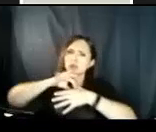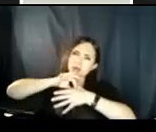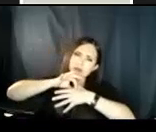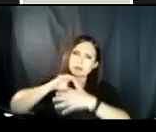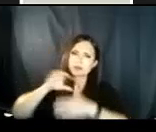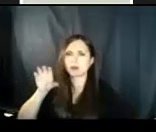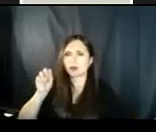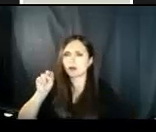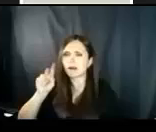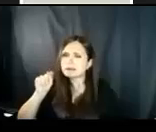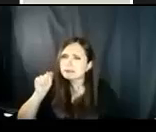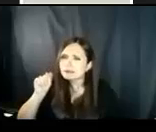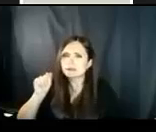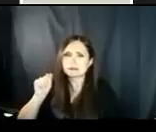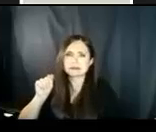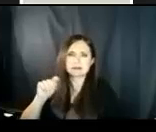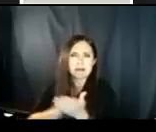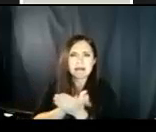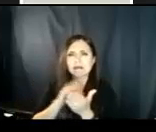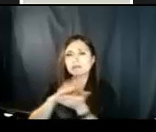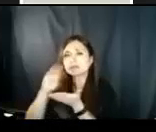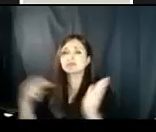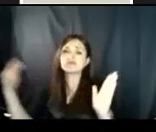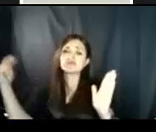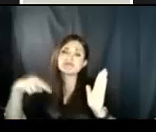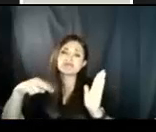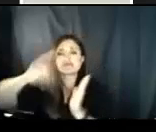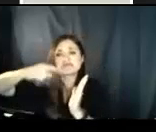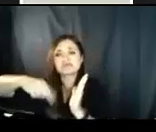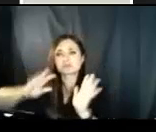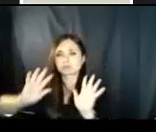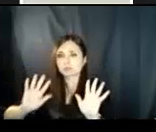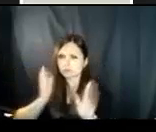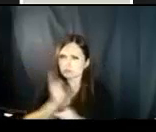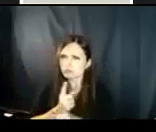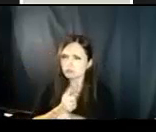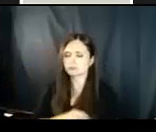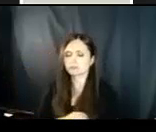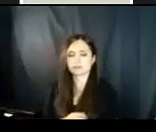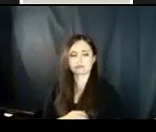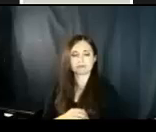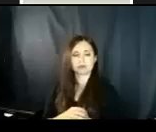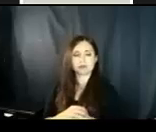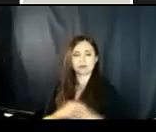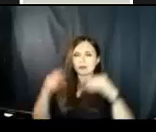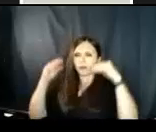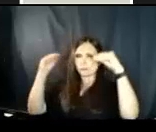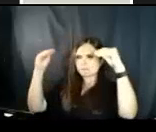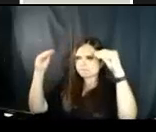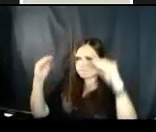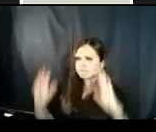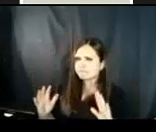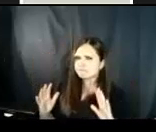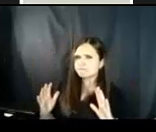see it or read it, right? Well, educators, all of us, and in education, we have the ultimate